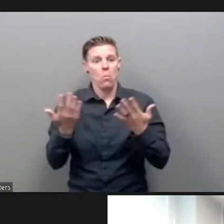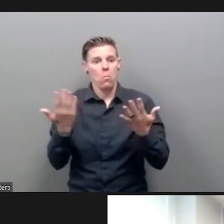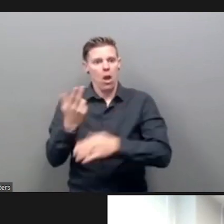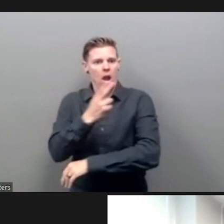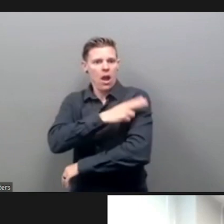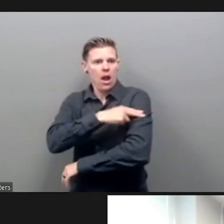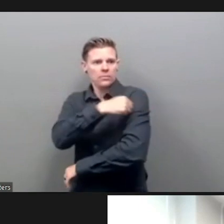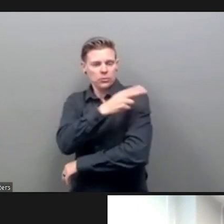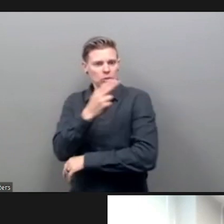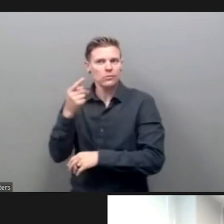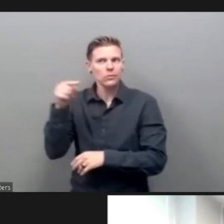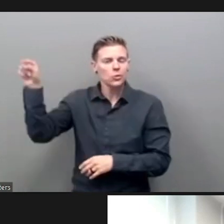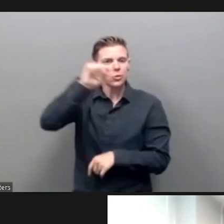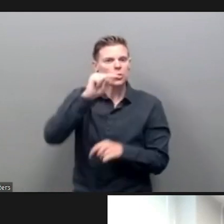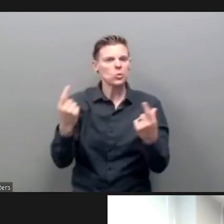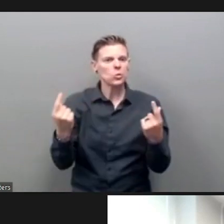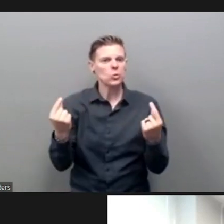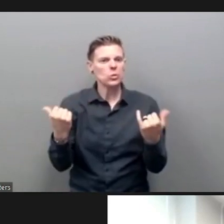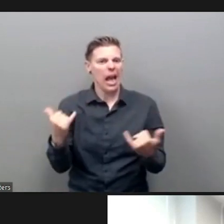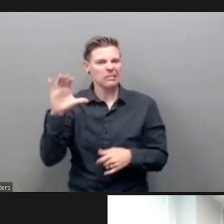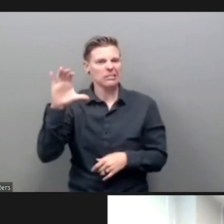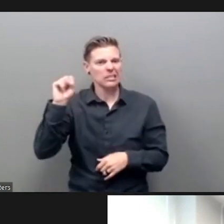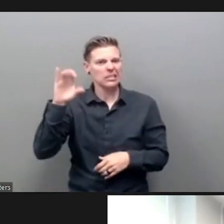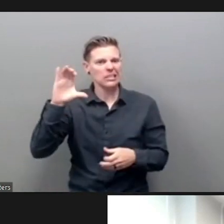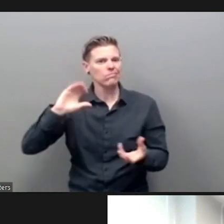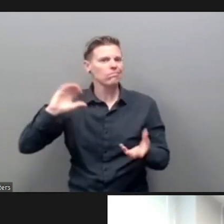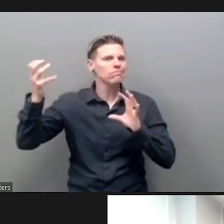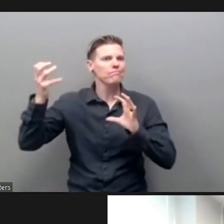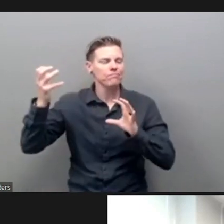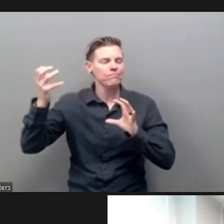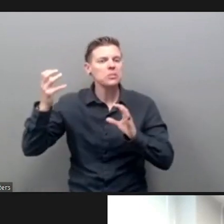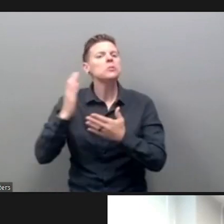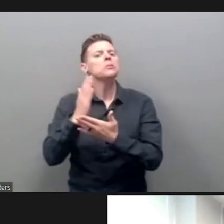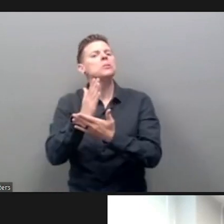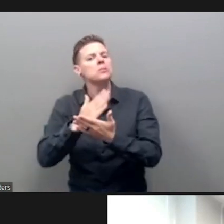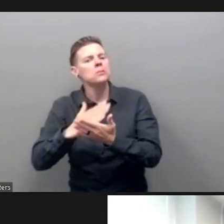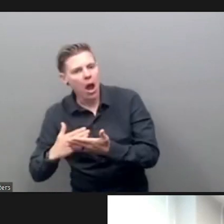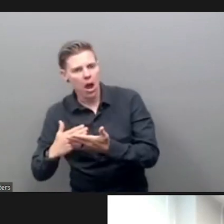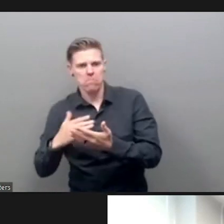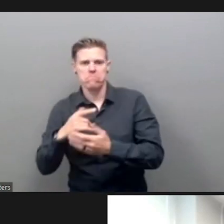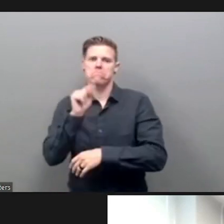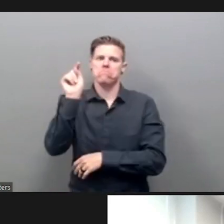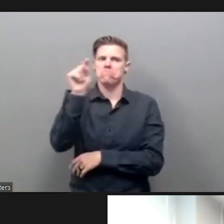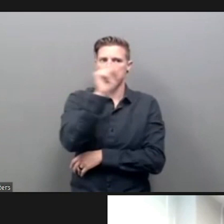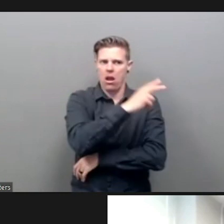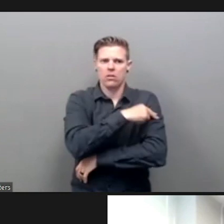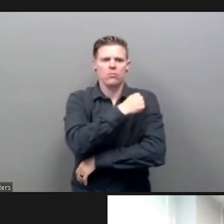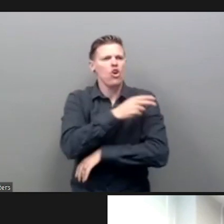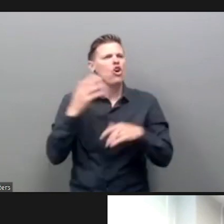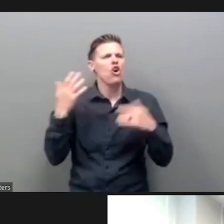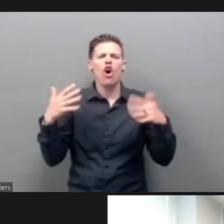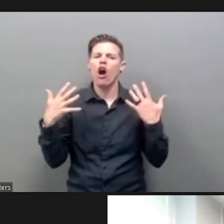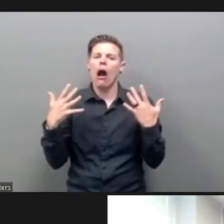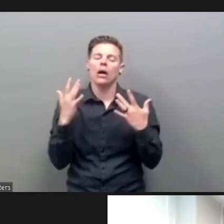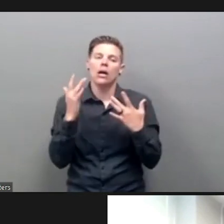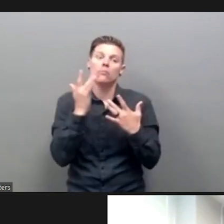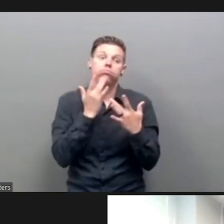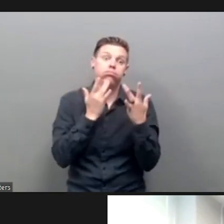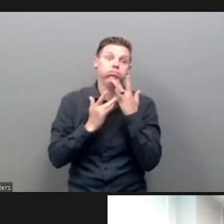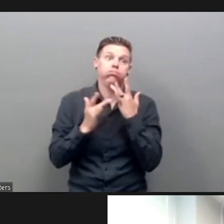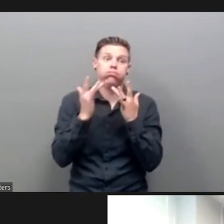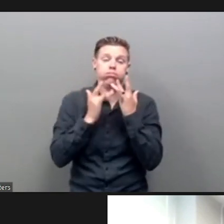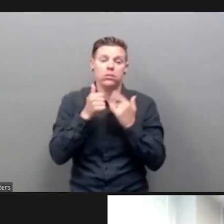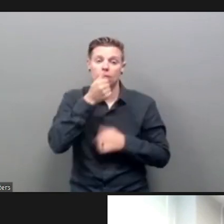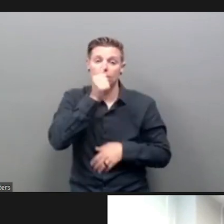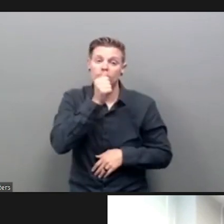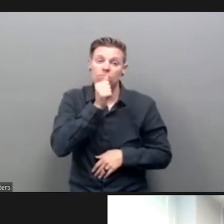some hospitals out there that are so hard pressed right now that we may see some movement even